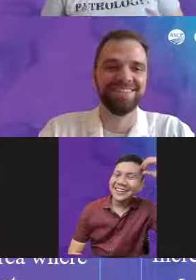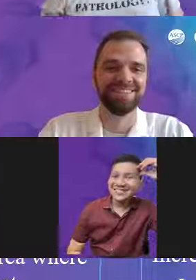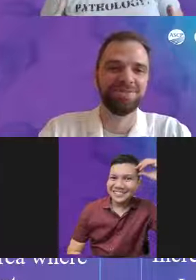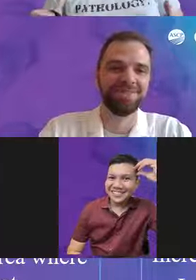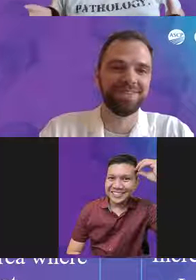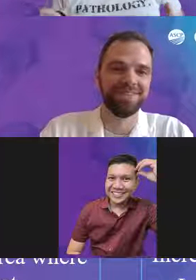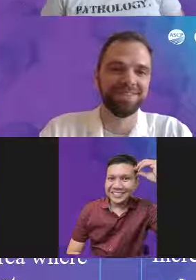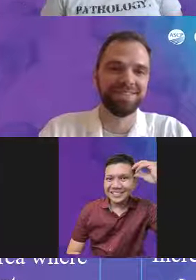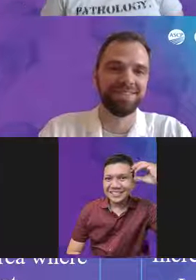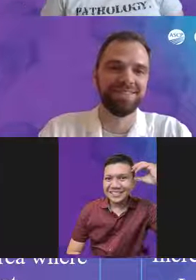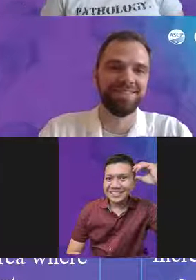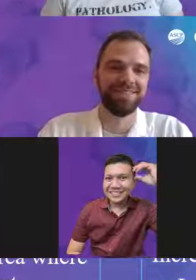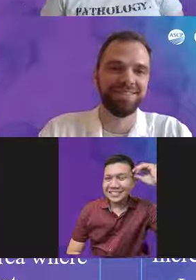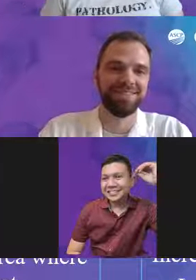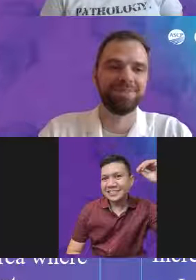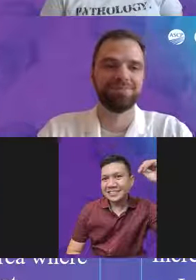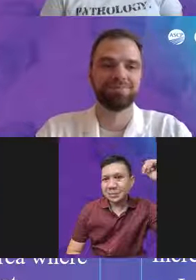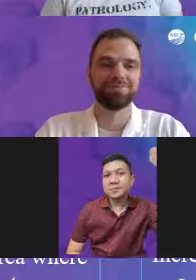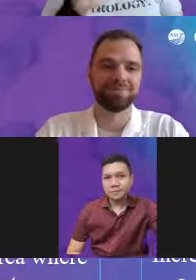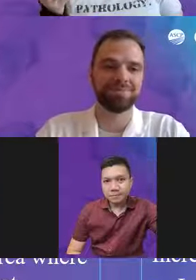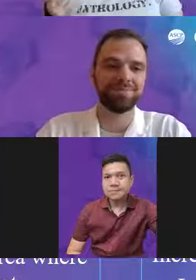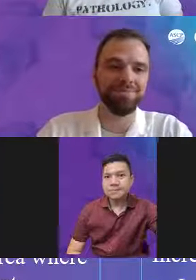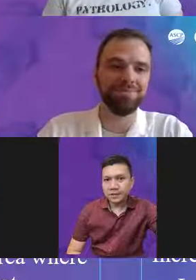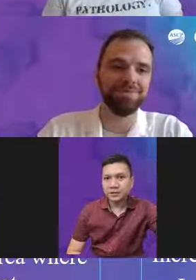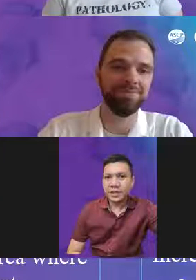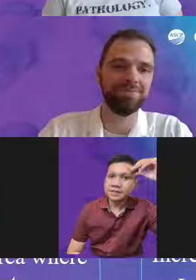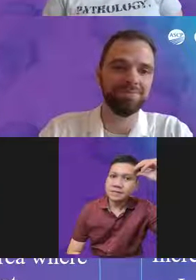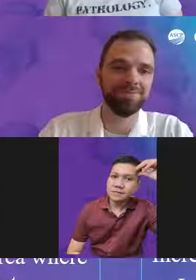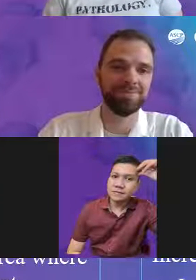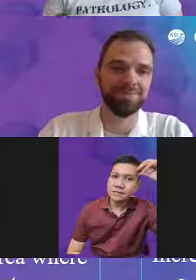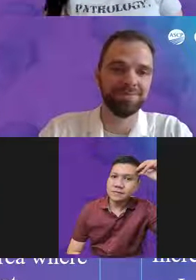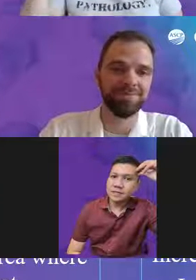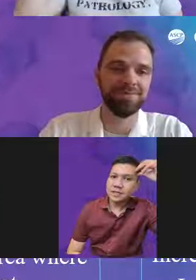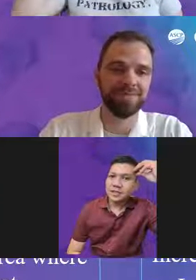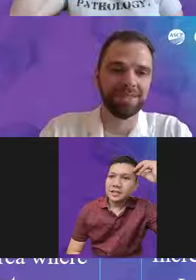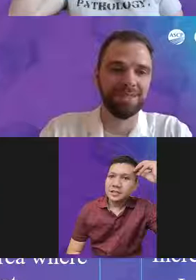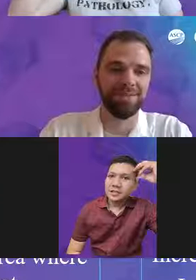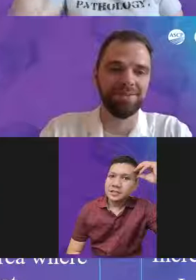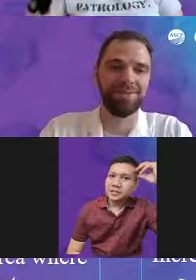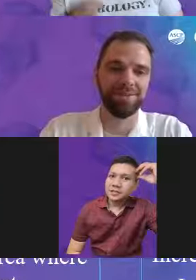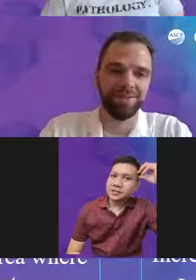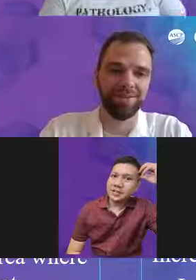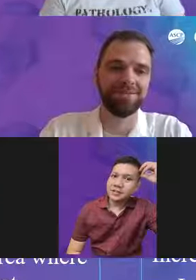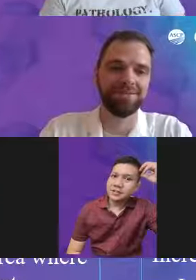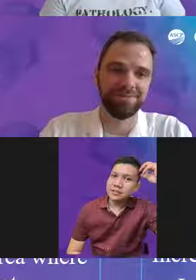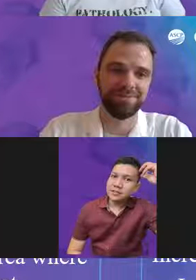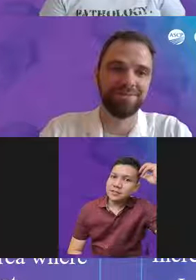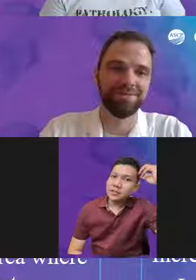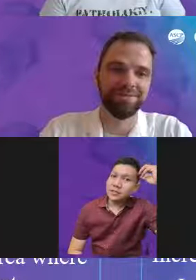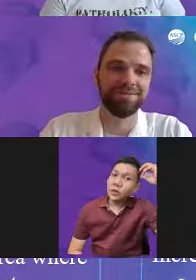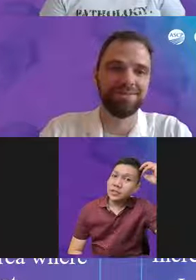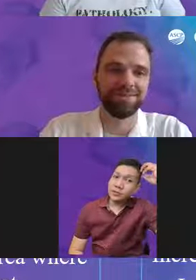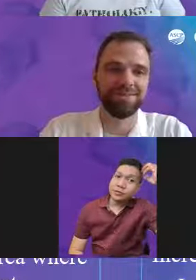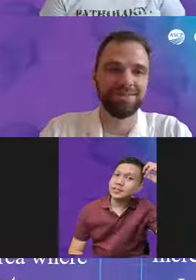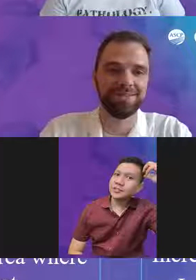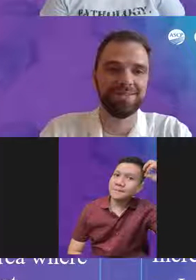but yeah, and don't be afraid to ask your benchmate for help of, right, you know, what it is. So yeah,